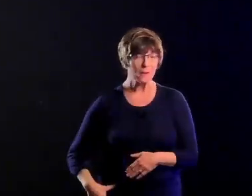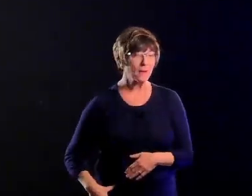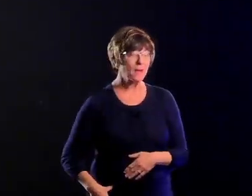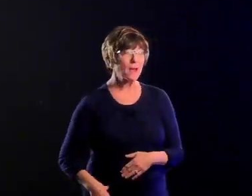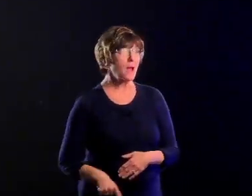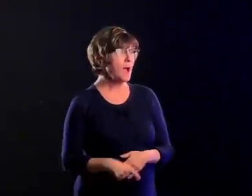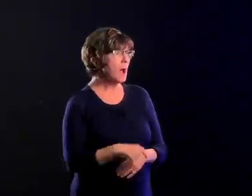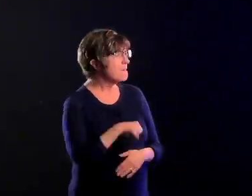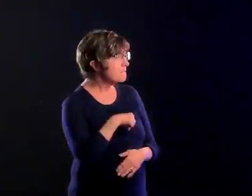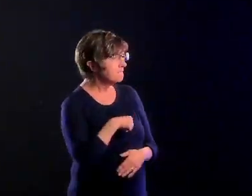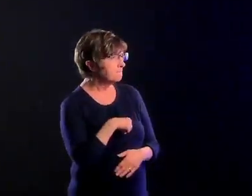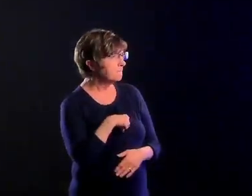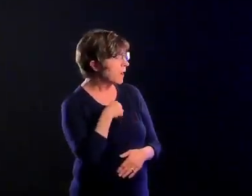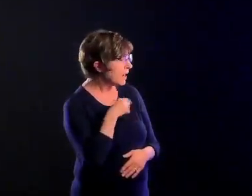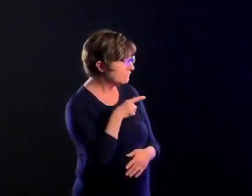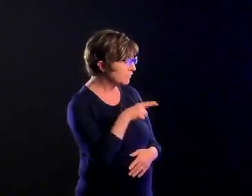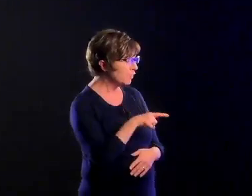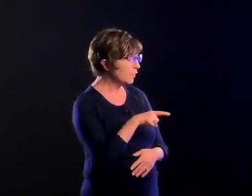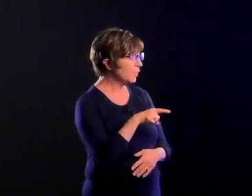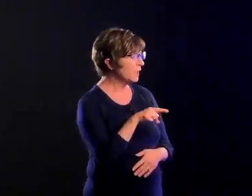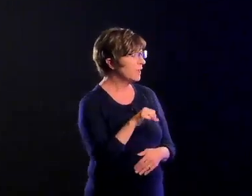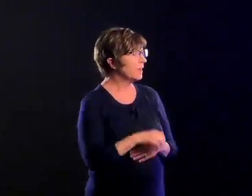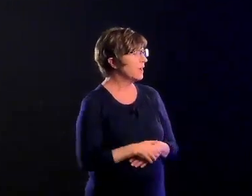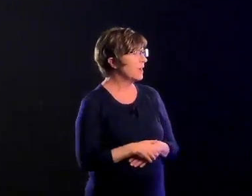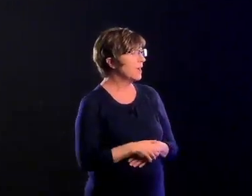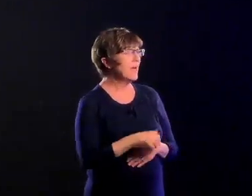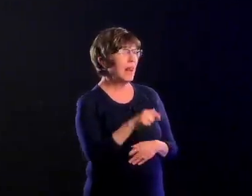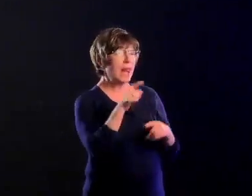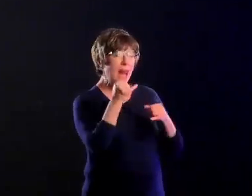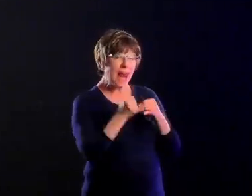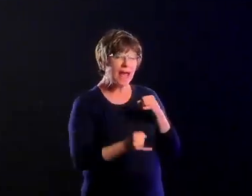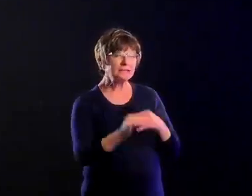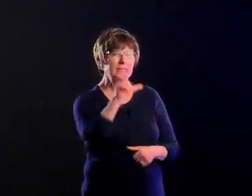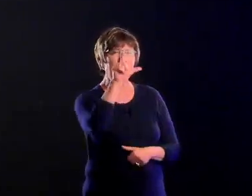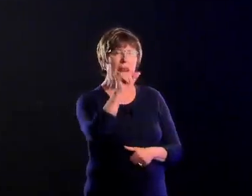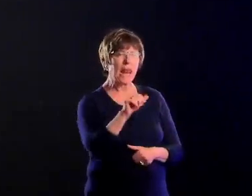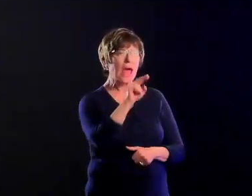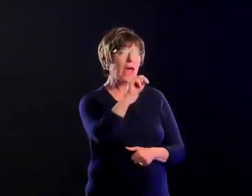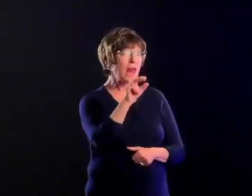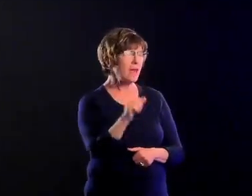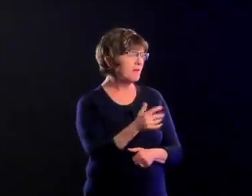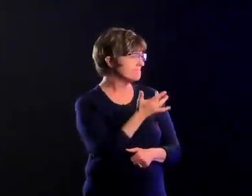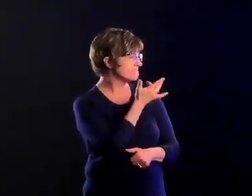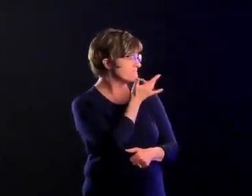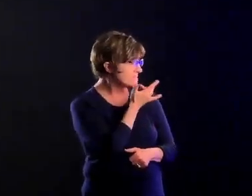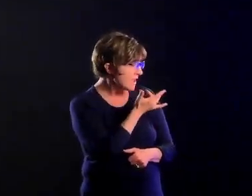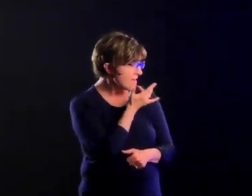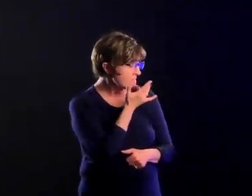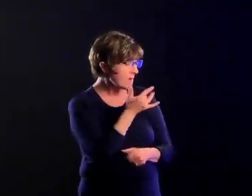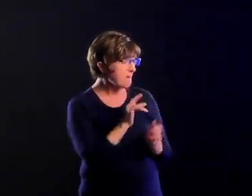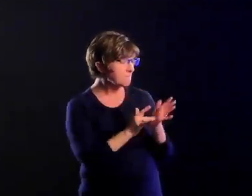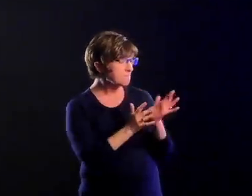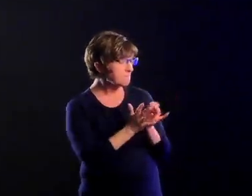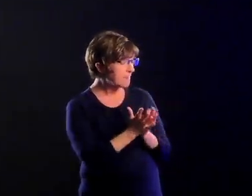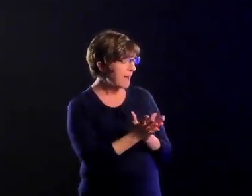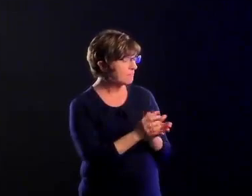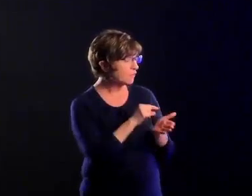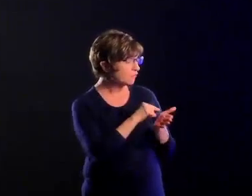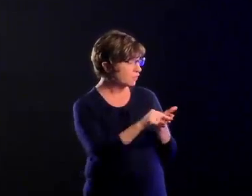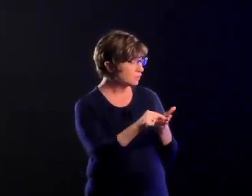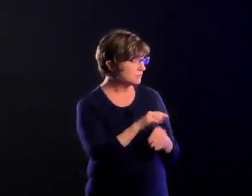of you, Josiah. And lastly, we have Lana here with us. Lana, what has been your favorite Bible verse in Mission